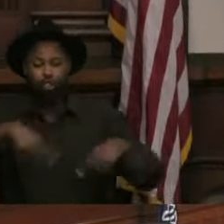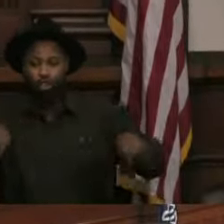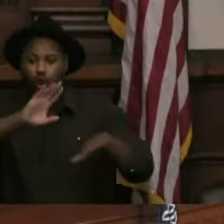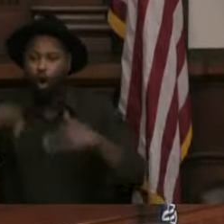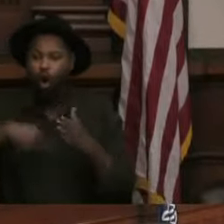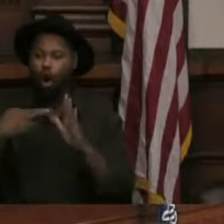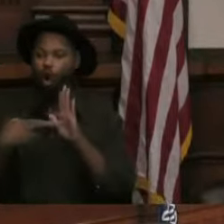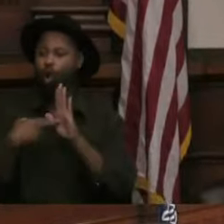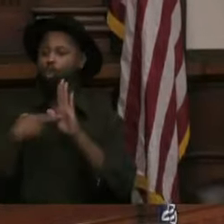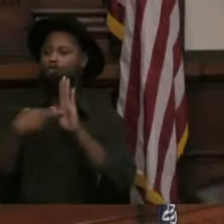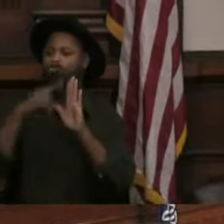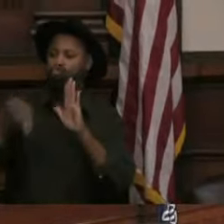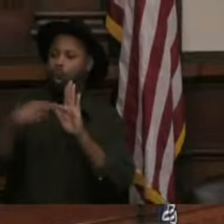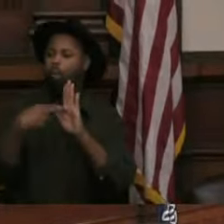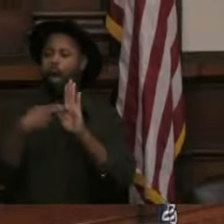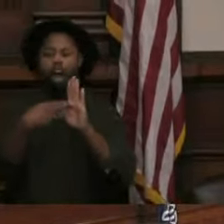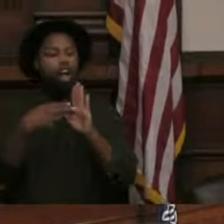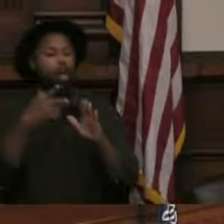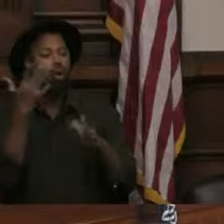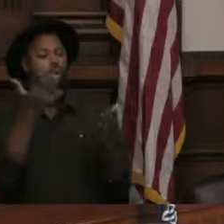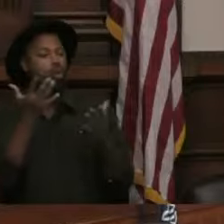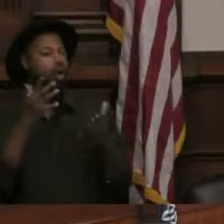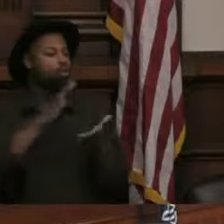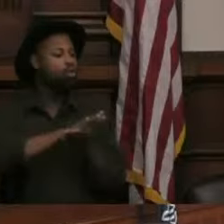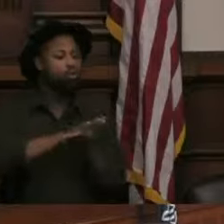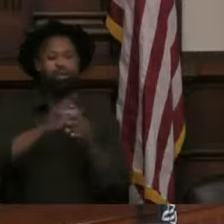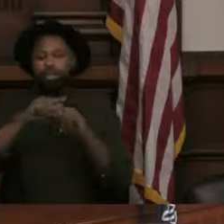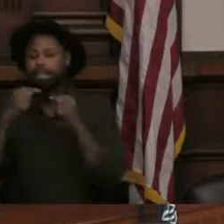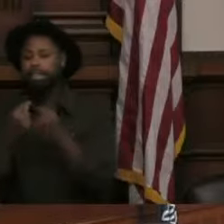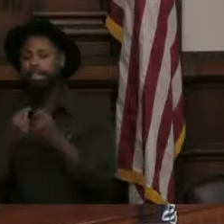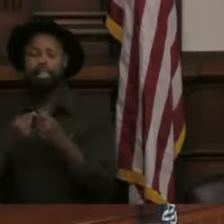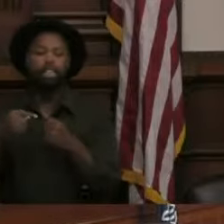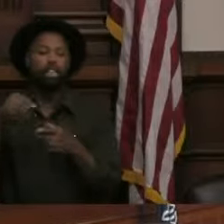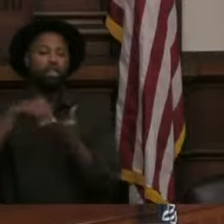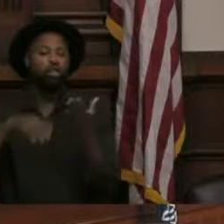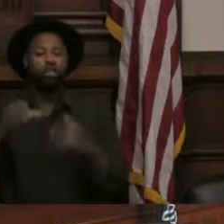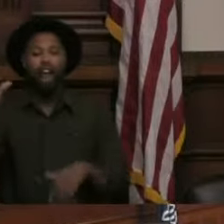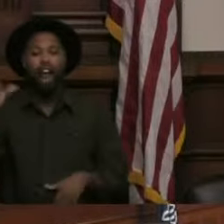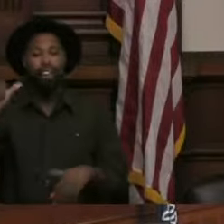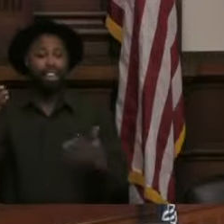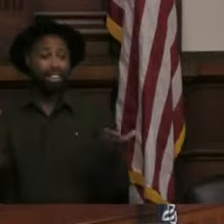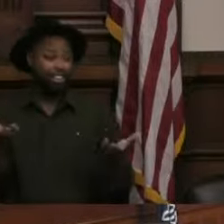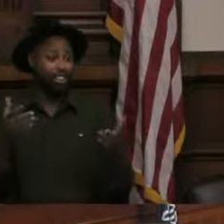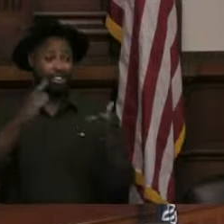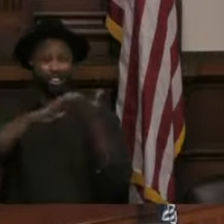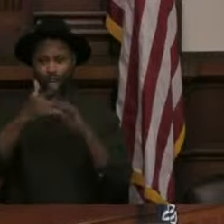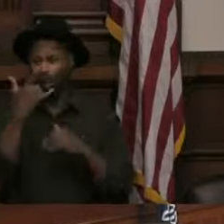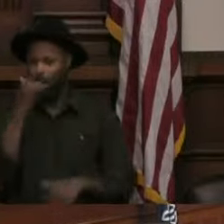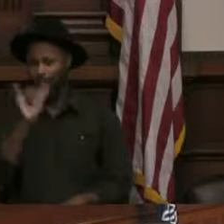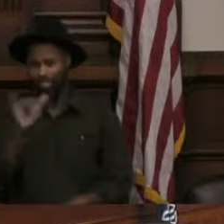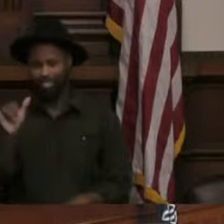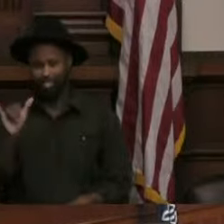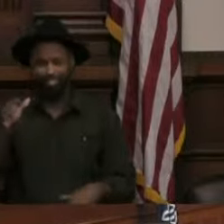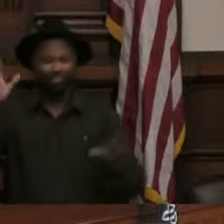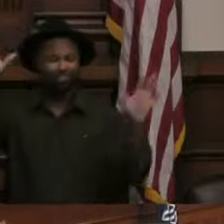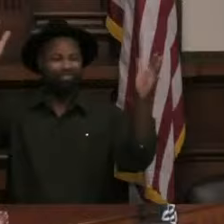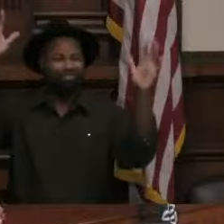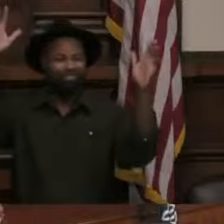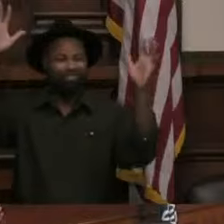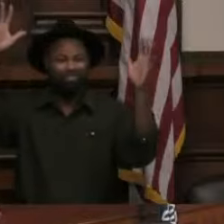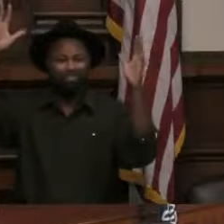models for what a school, a team, and student athlete in our city looks like.